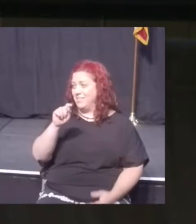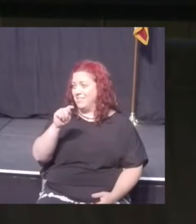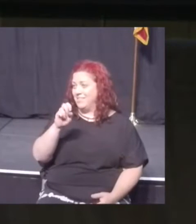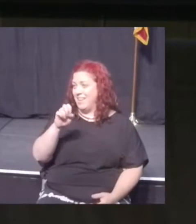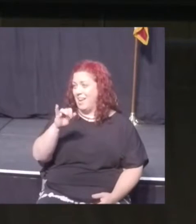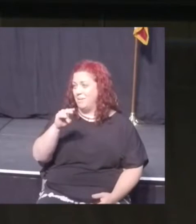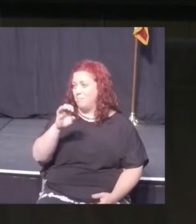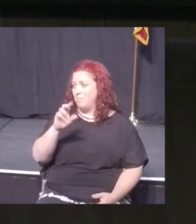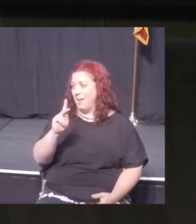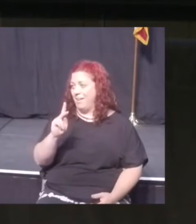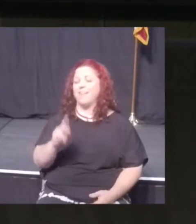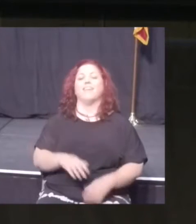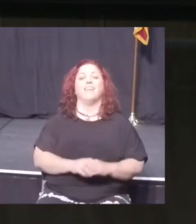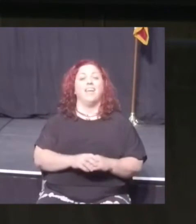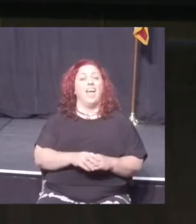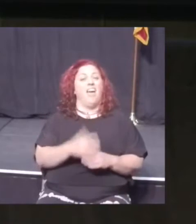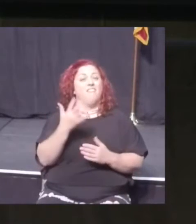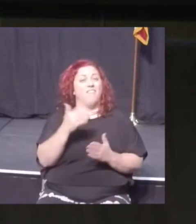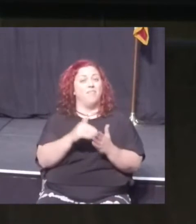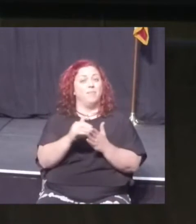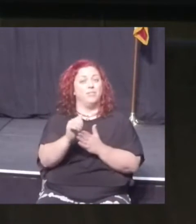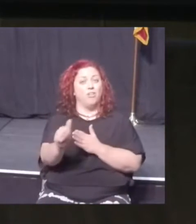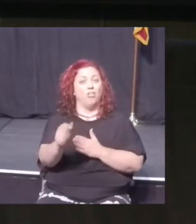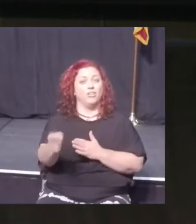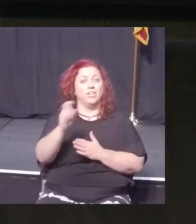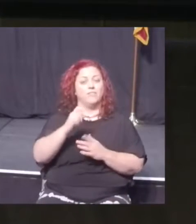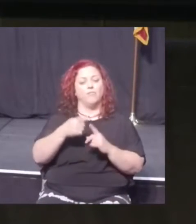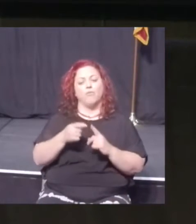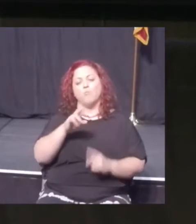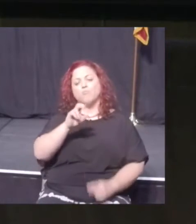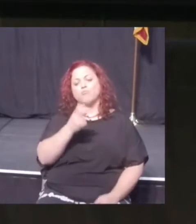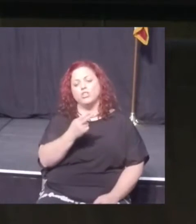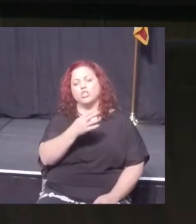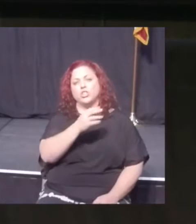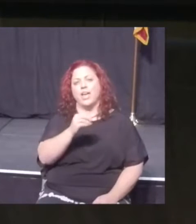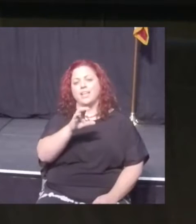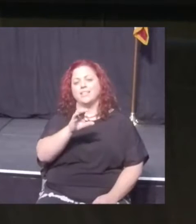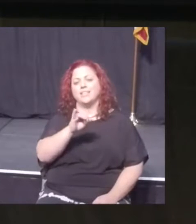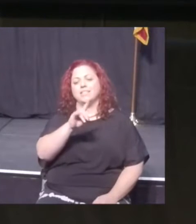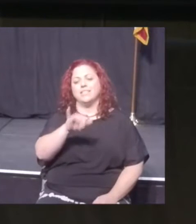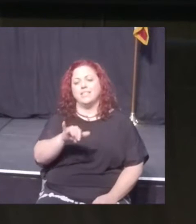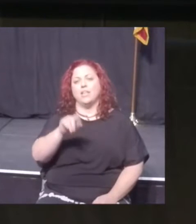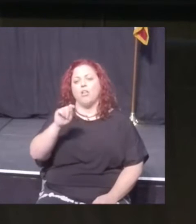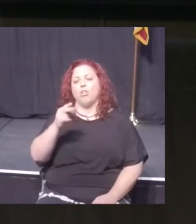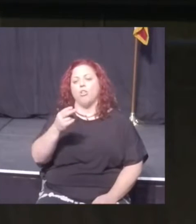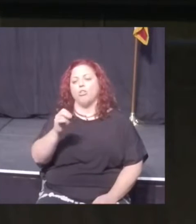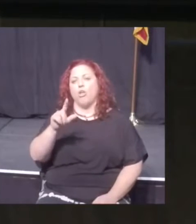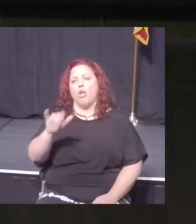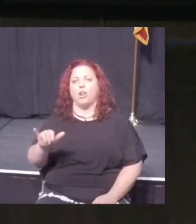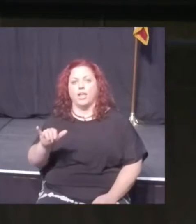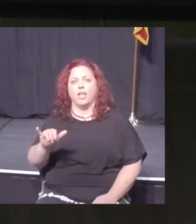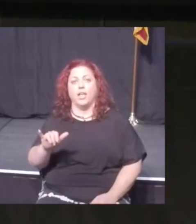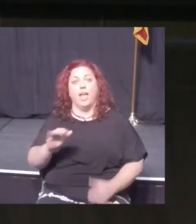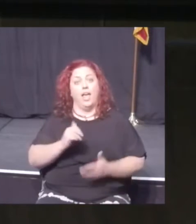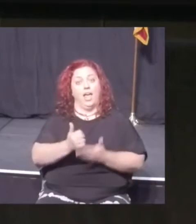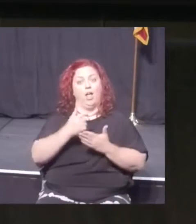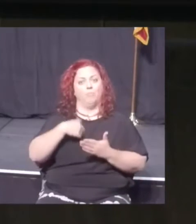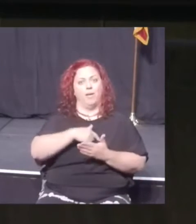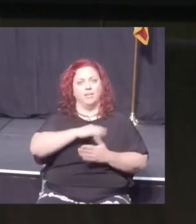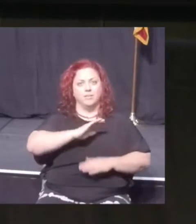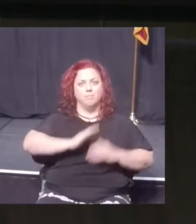And a $5 million gift commitment from Rich and Cindy Thawley is enabling us to build a new golf practice facility.